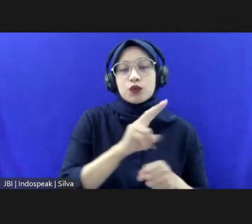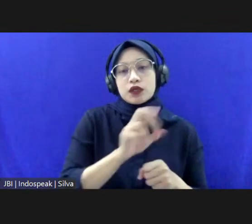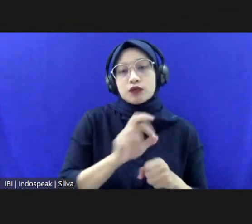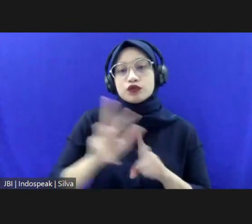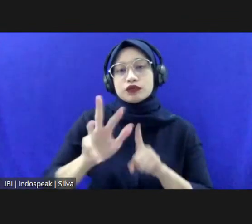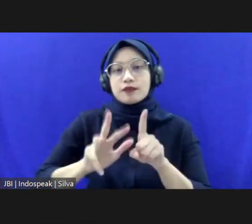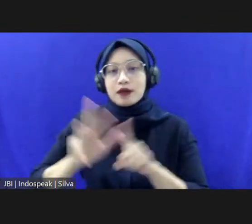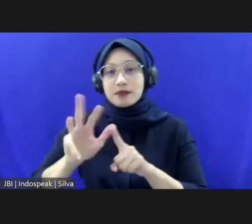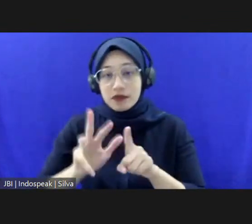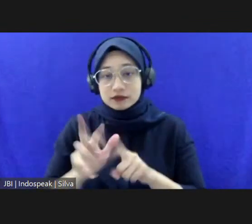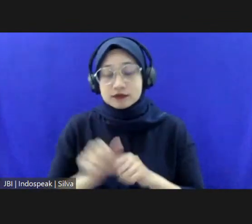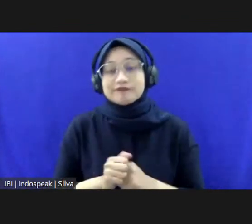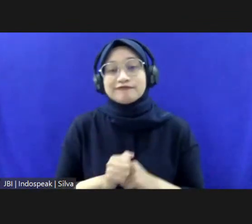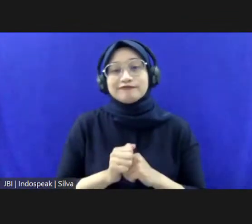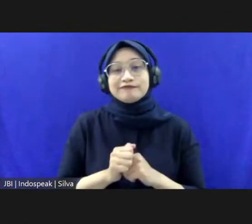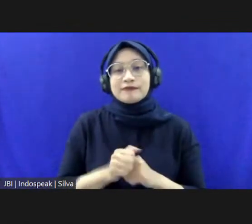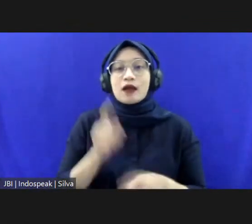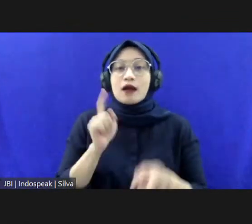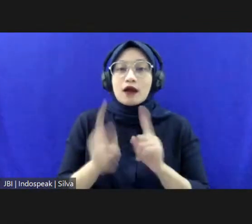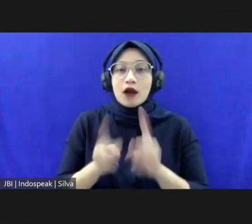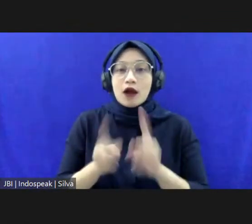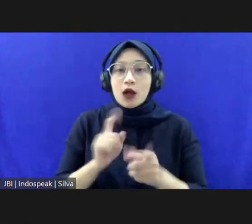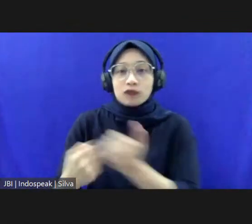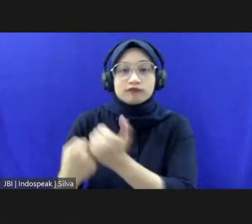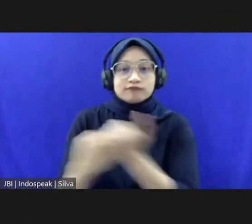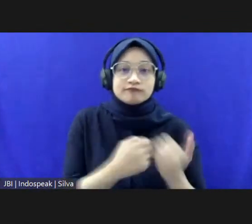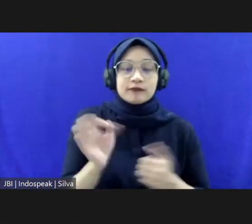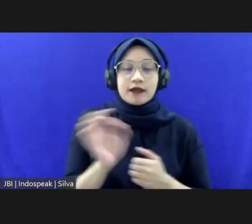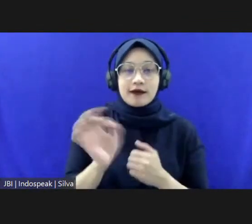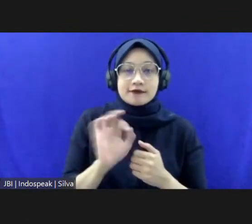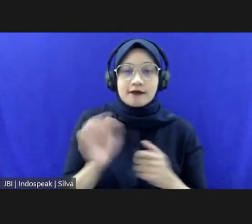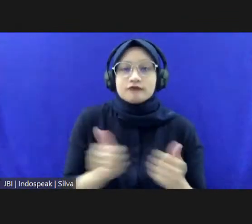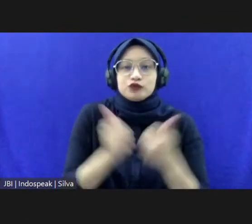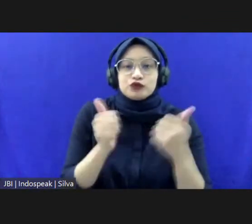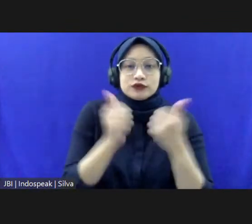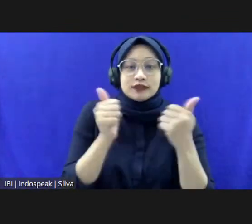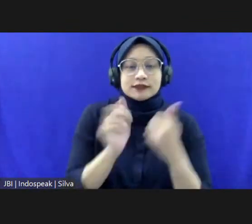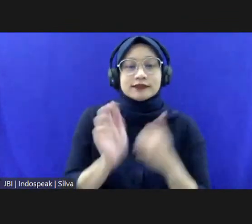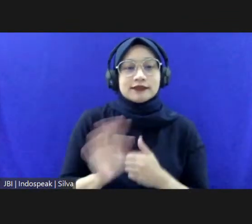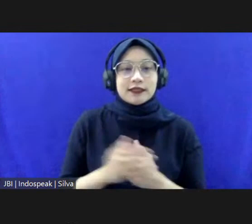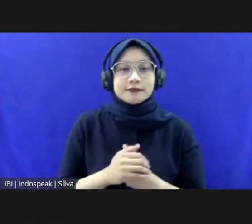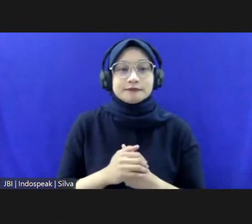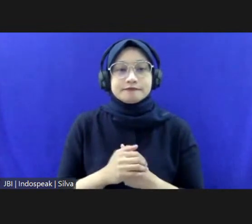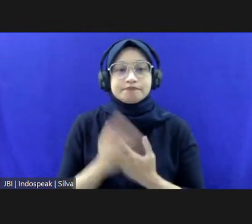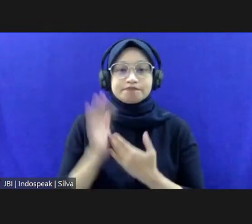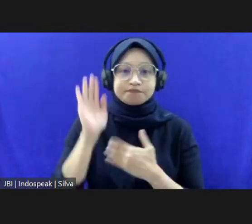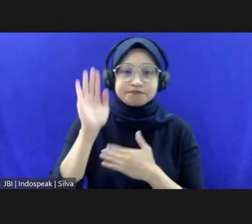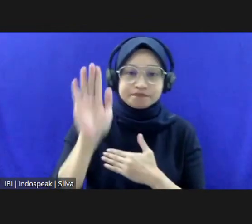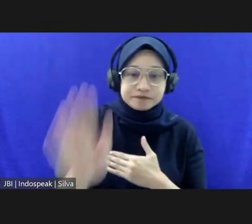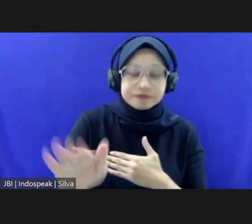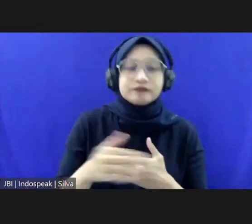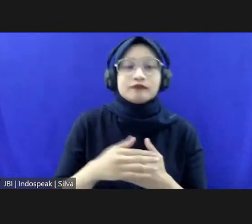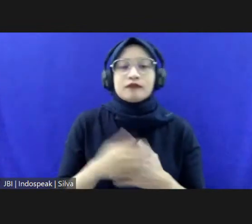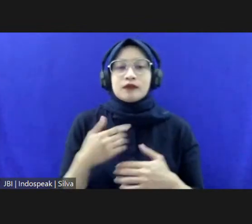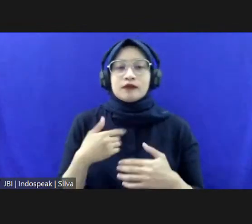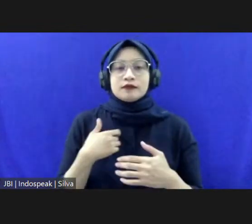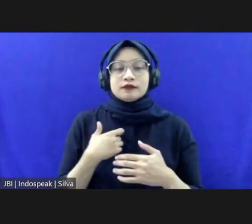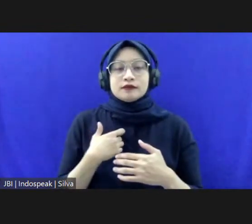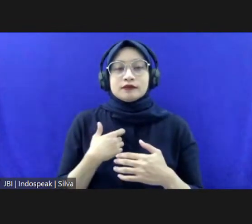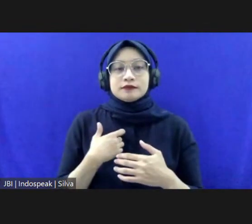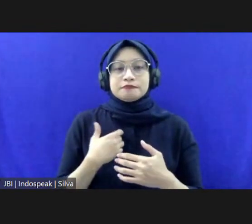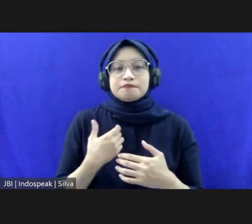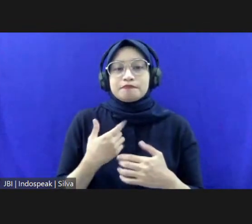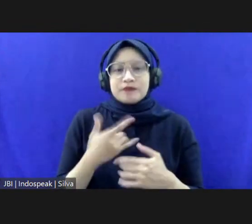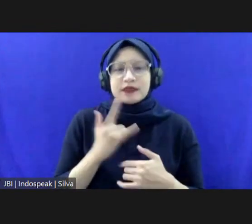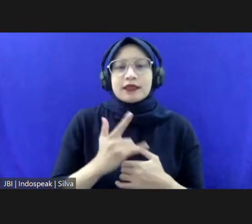his enthusiasm for the event. Moving ahead, we look forward to engaging closely with Ambassador Penny